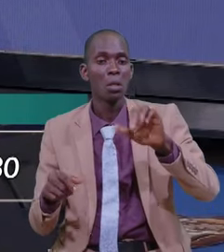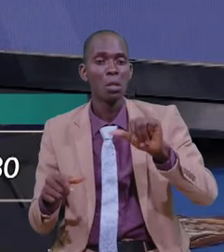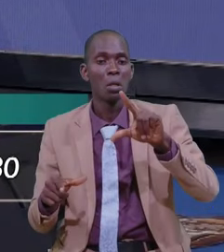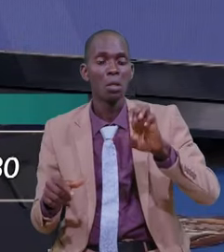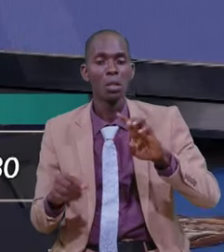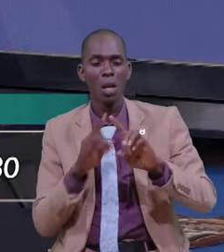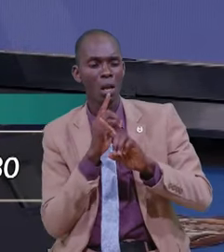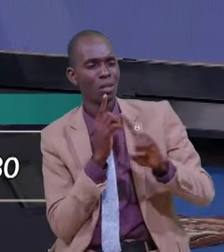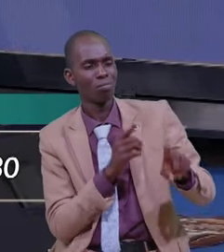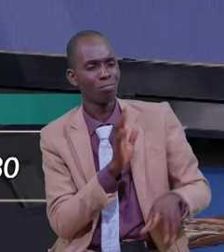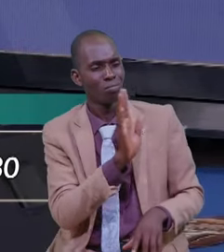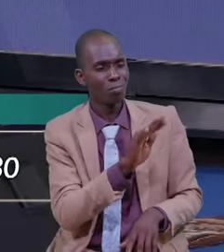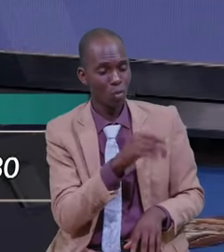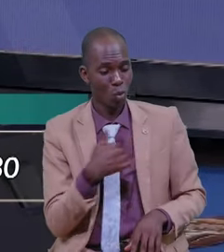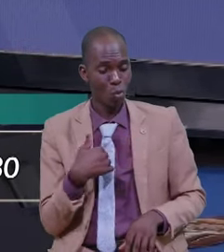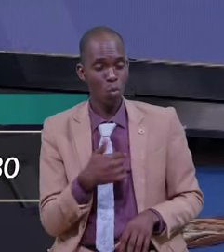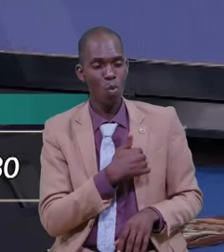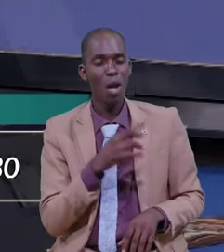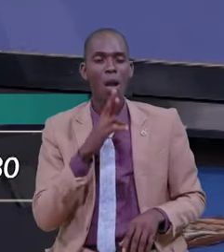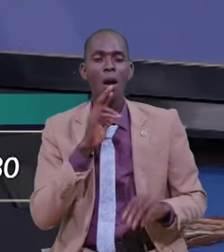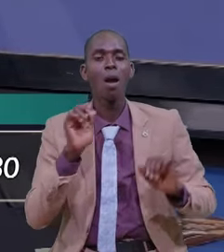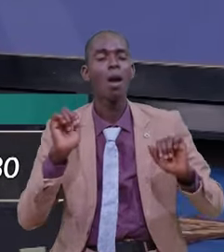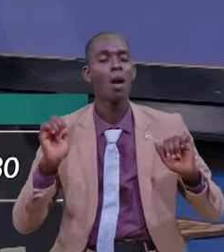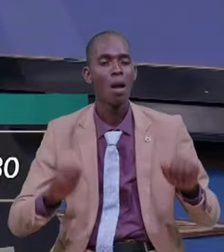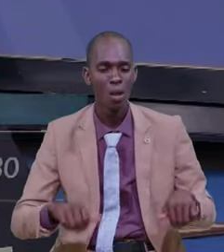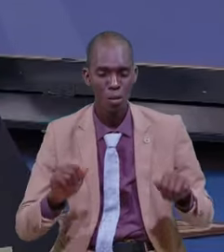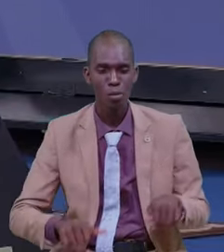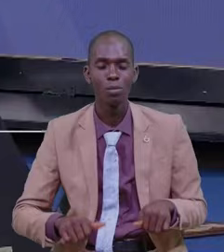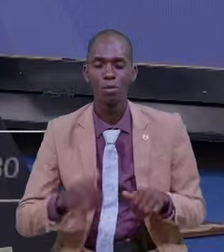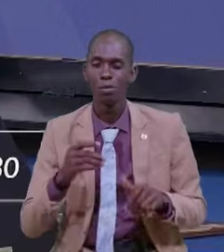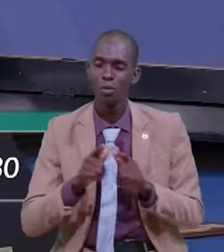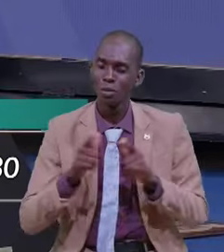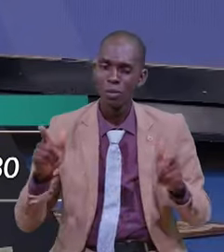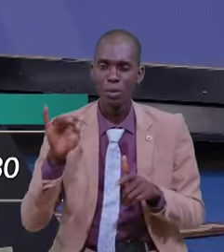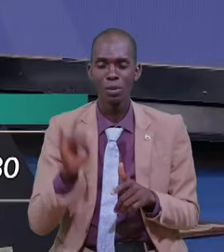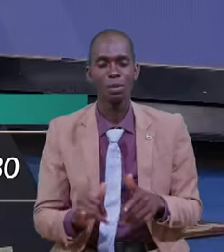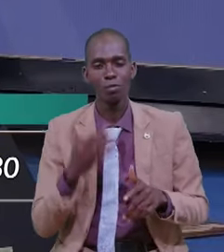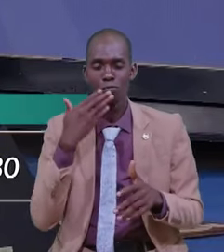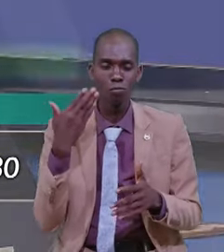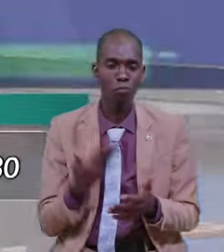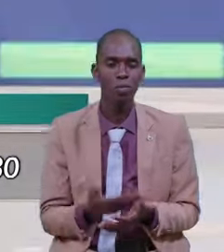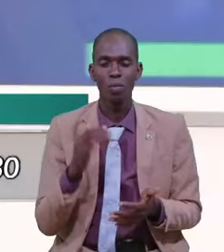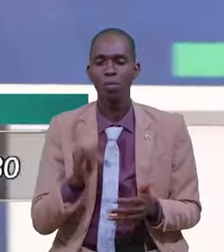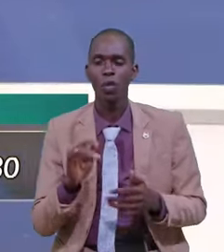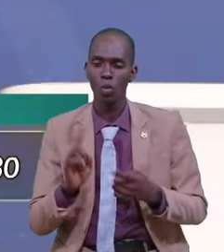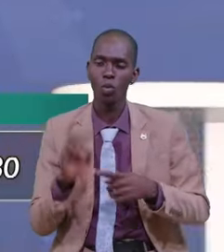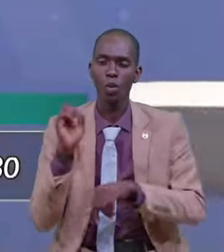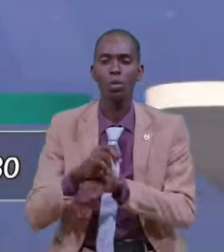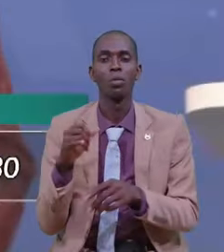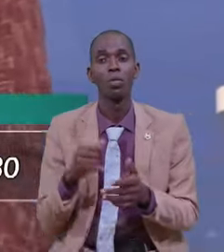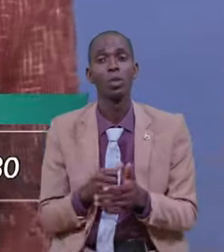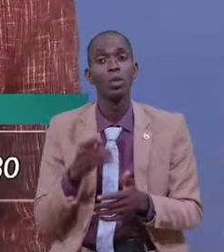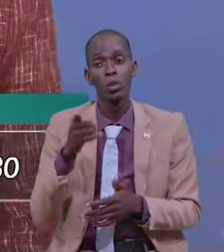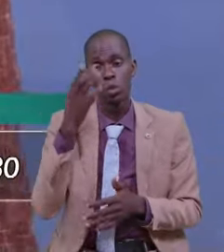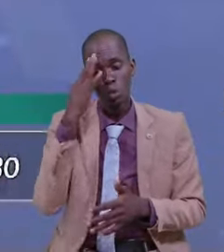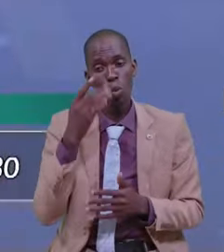to overcome it. You know, there's something you call self-talk. What you're always telling yourself in your